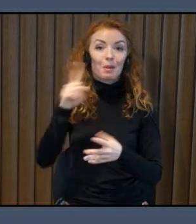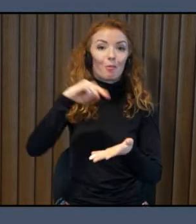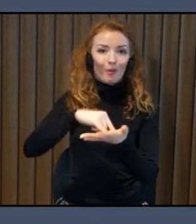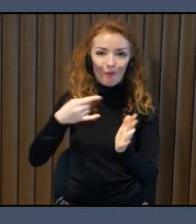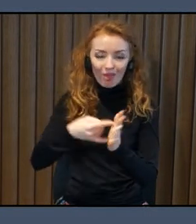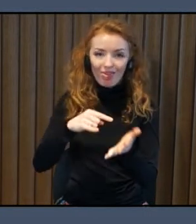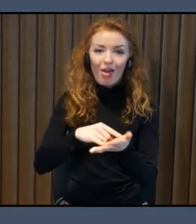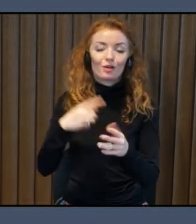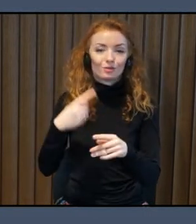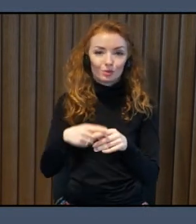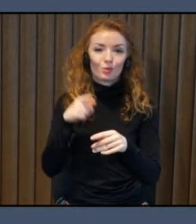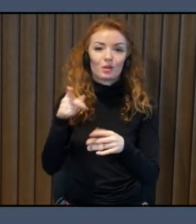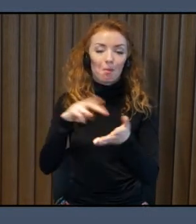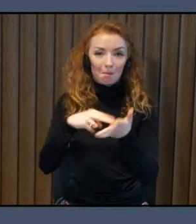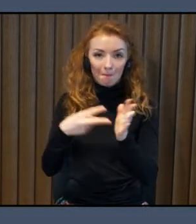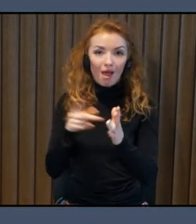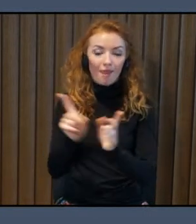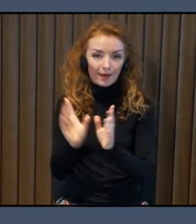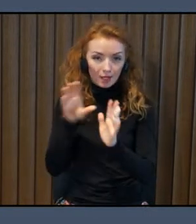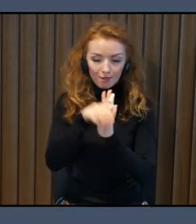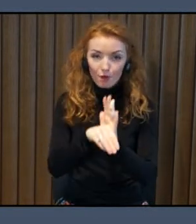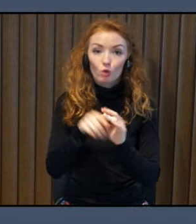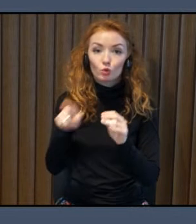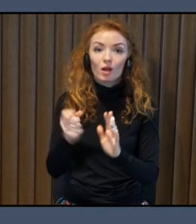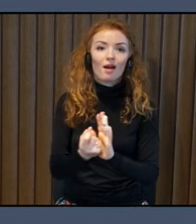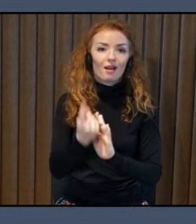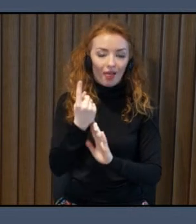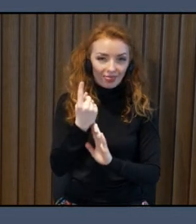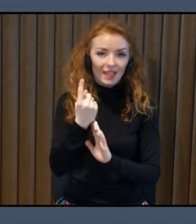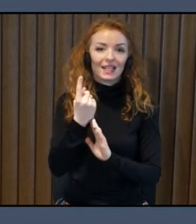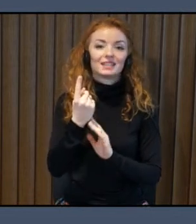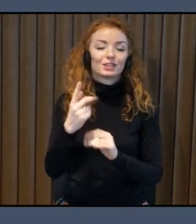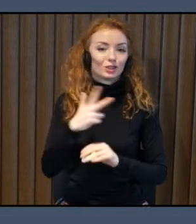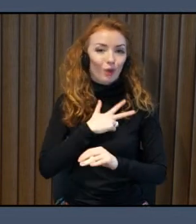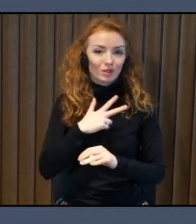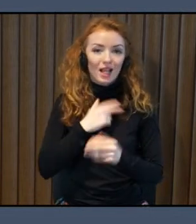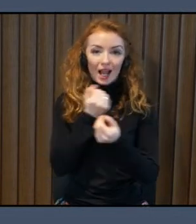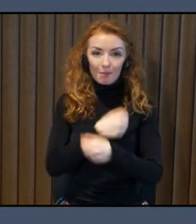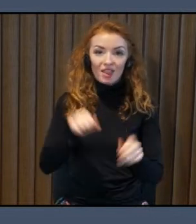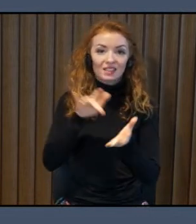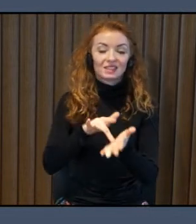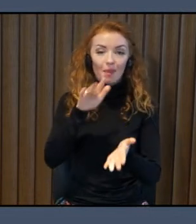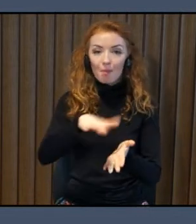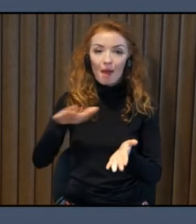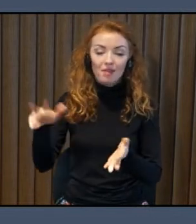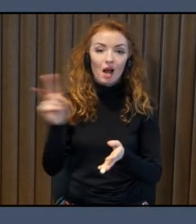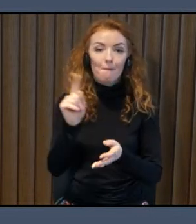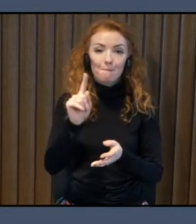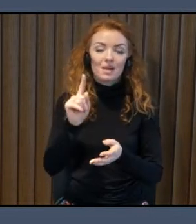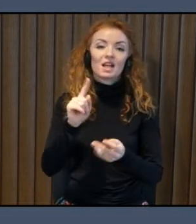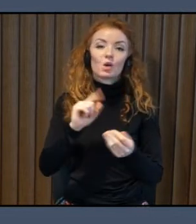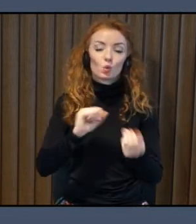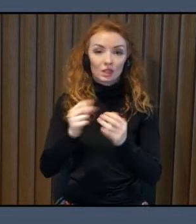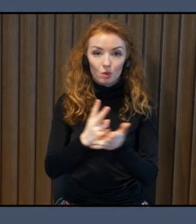Bauvi municipality, they had also a project within the the institutionalization plan, and